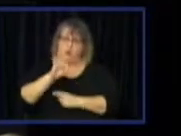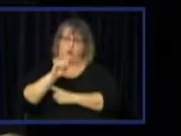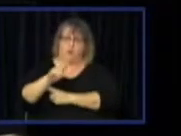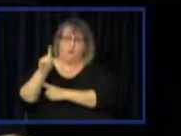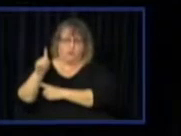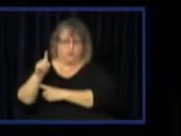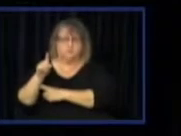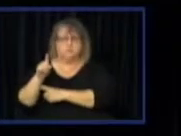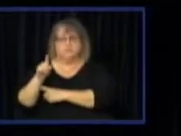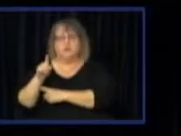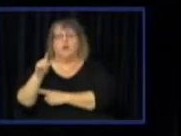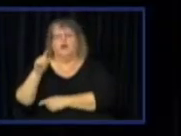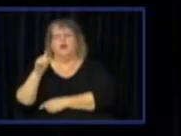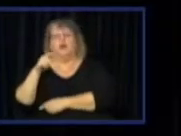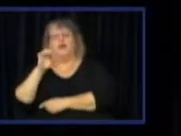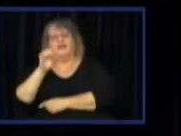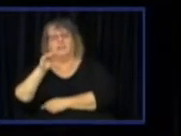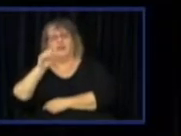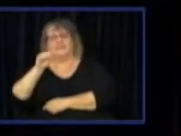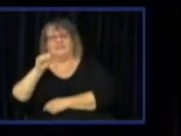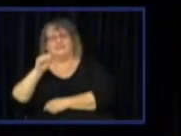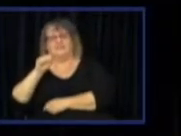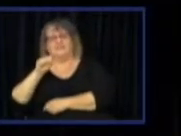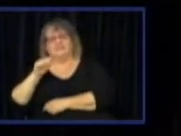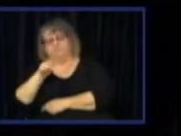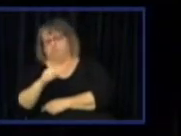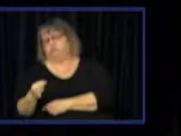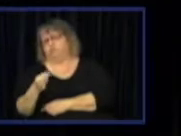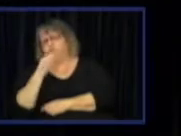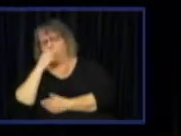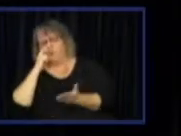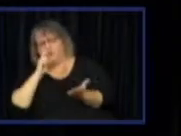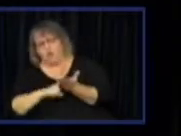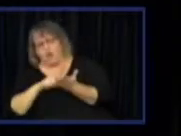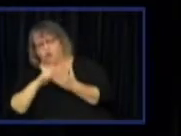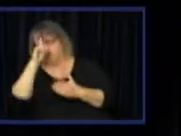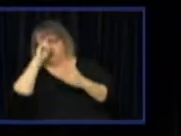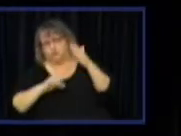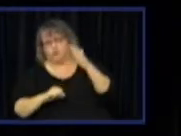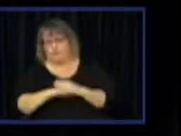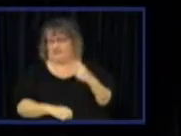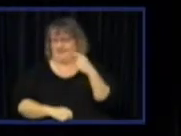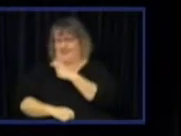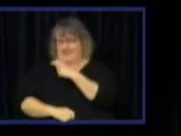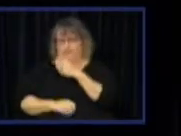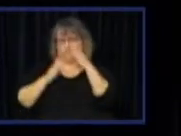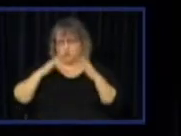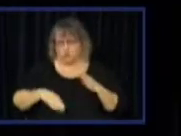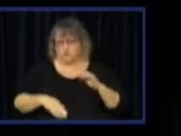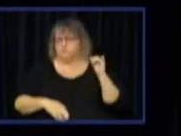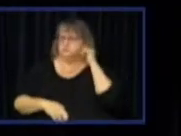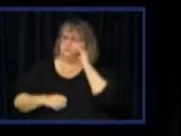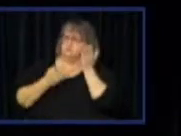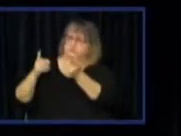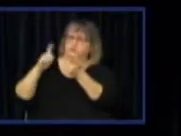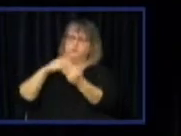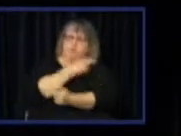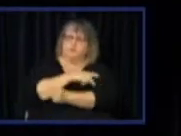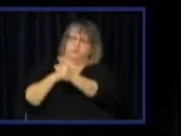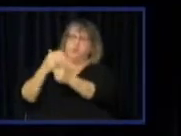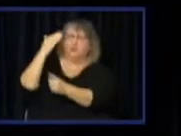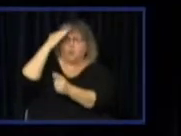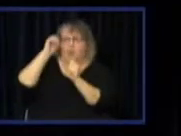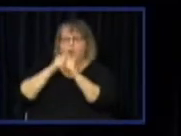911, you'll be evaluated by a paramedic who knows what they're doing, who's been trained to recognize stroke. That paramedic is directed to take you to a hospital that can